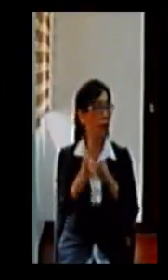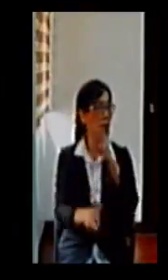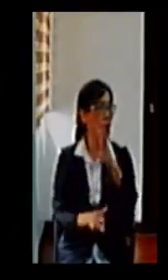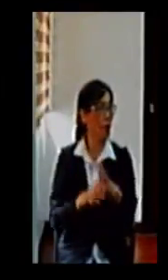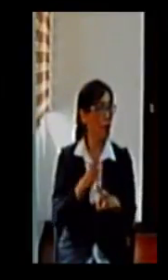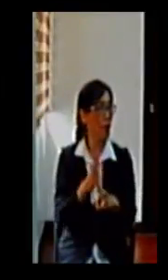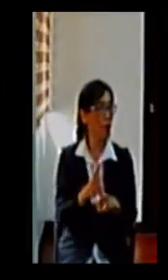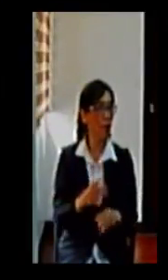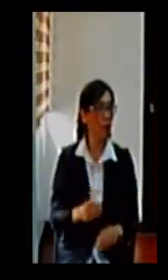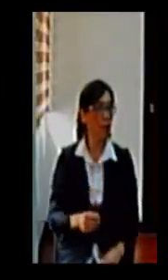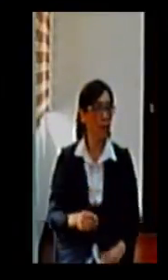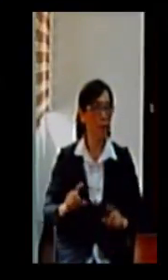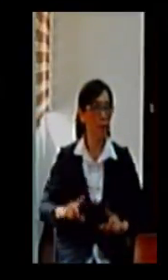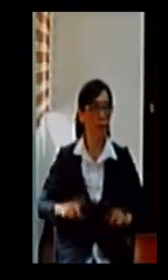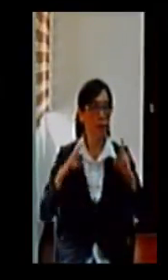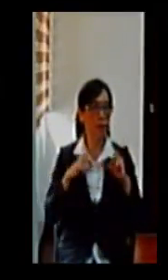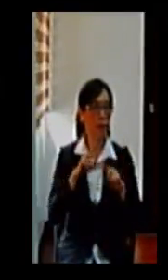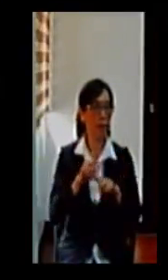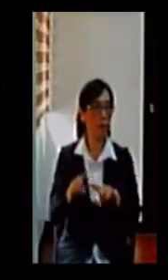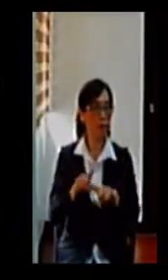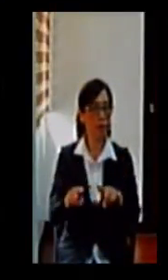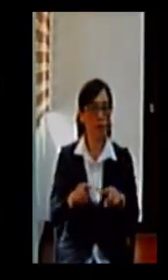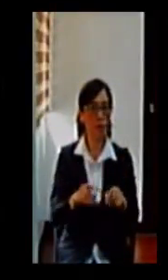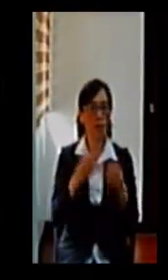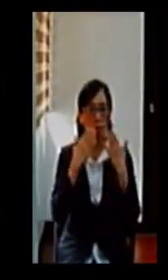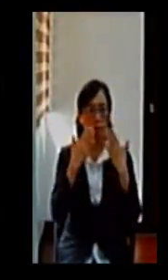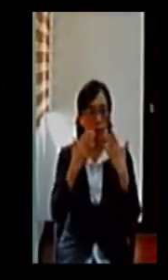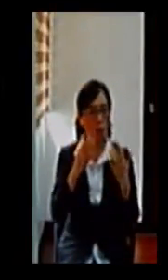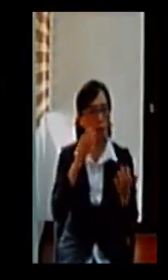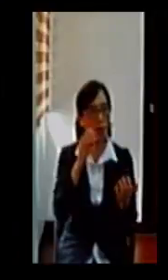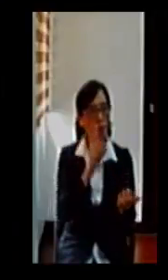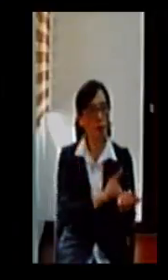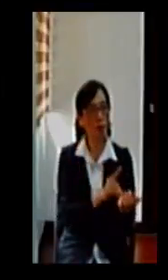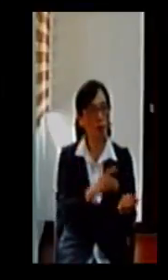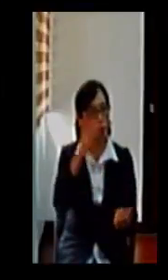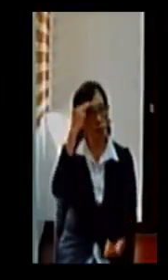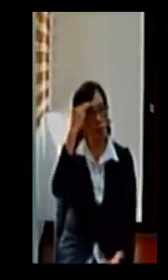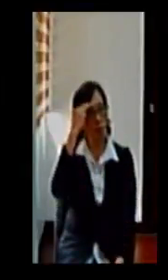biodiversity. Thank you, Dr. Malyari.